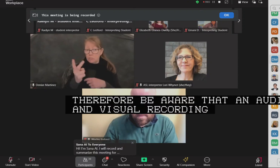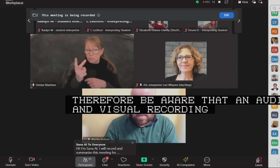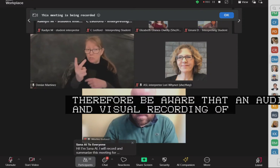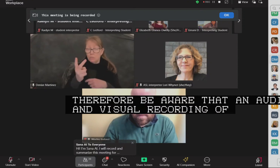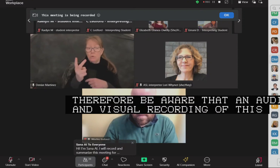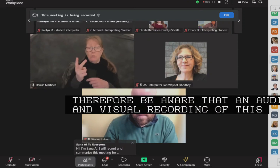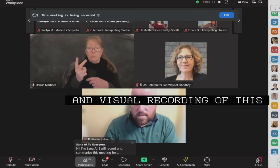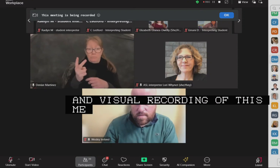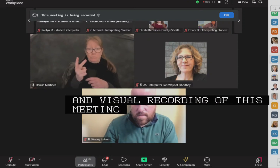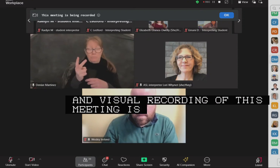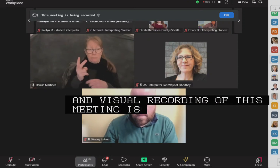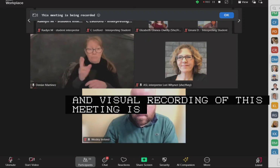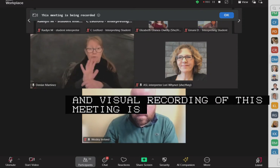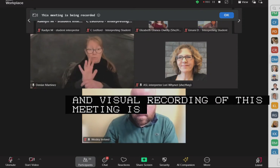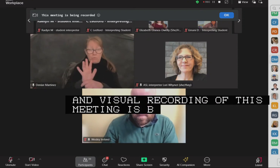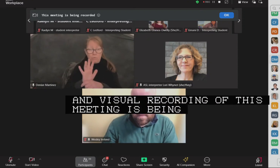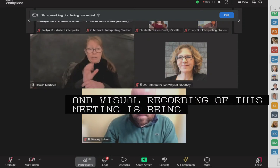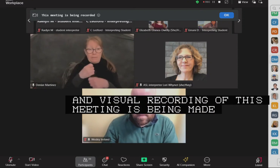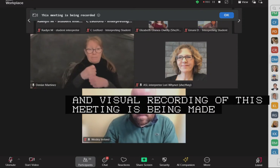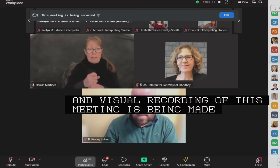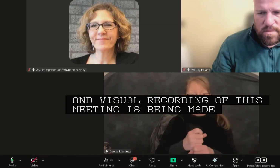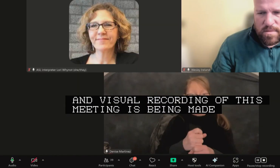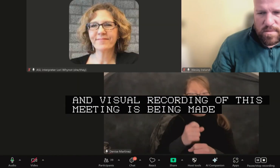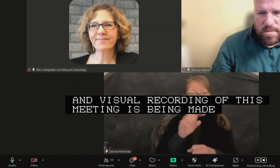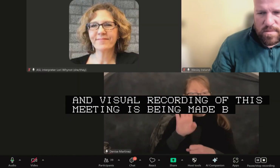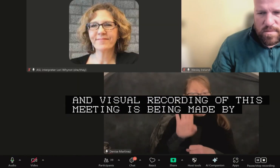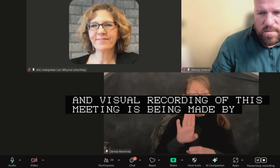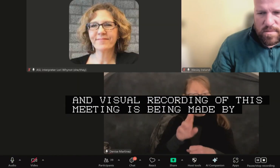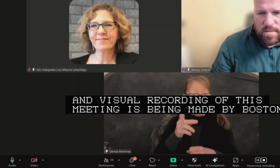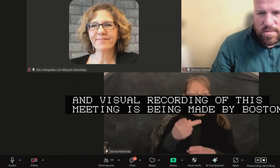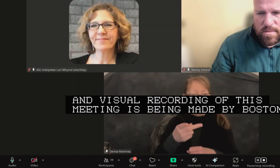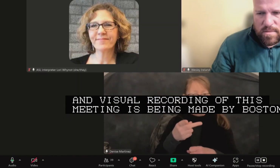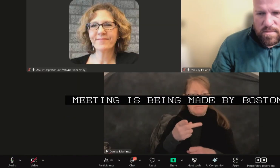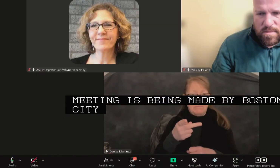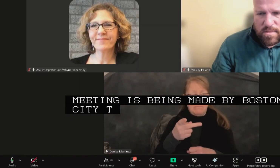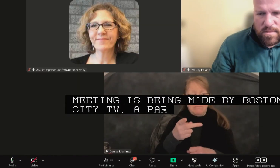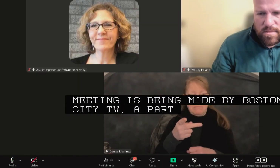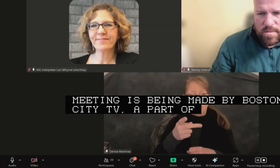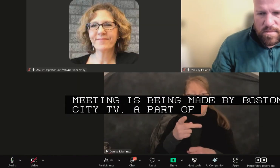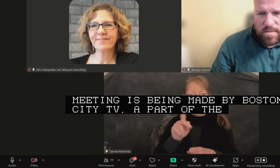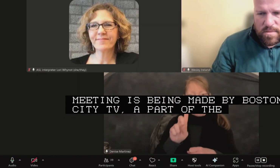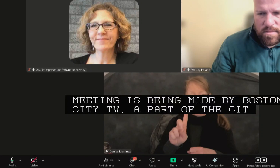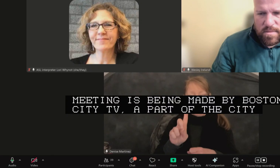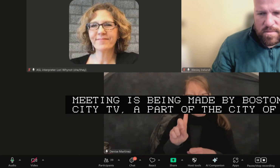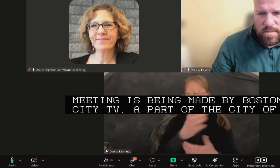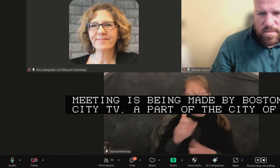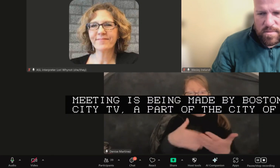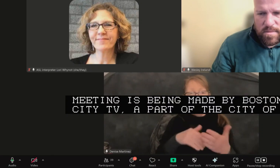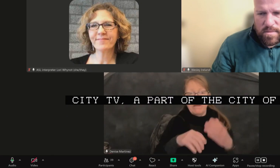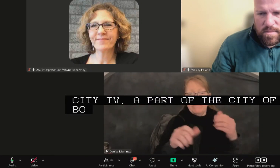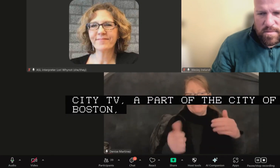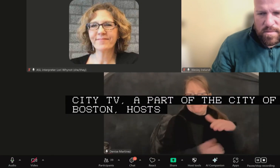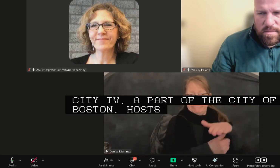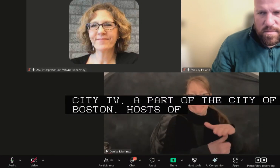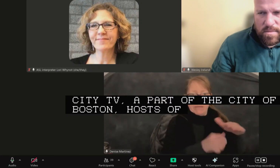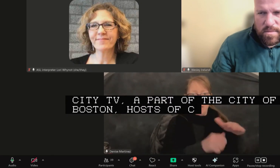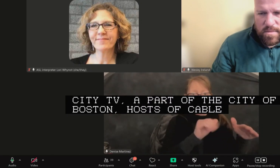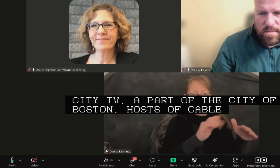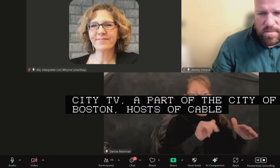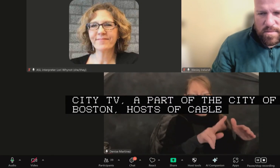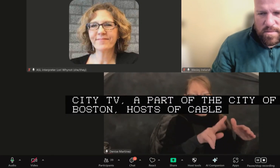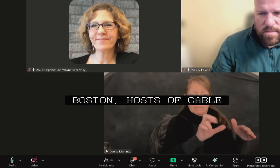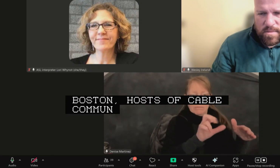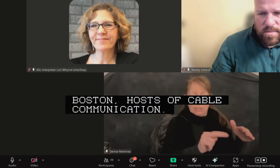City TV, a part of the City of Boston Office of Cable Communications. And it is being broadcast on Xfinity